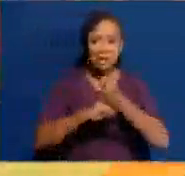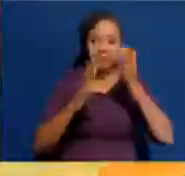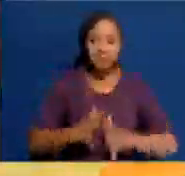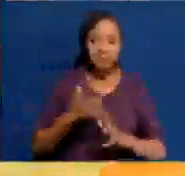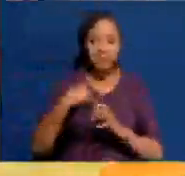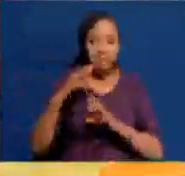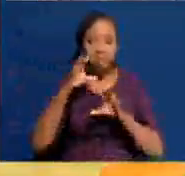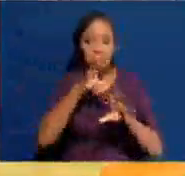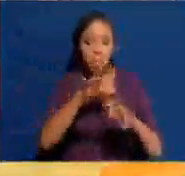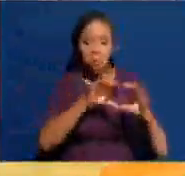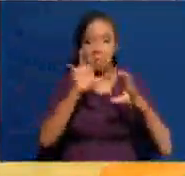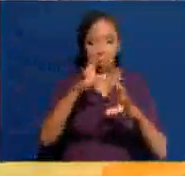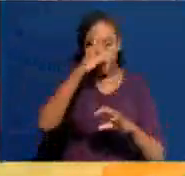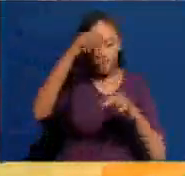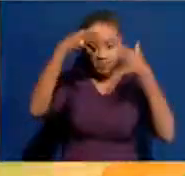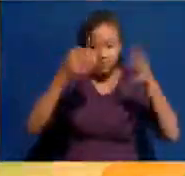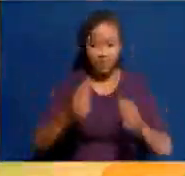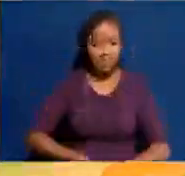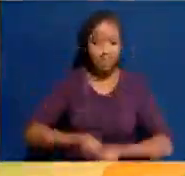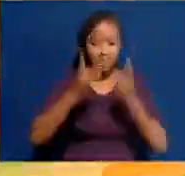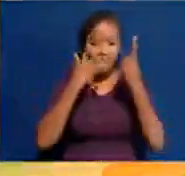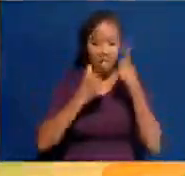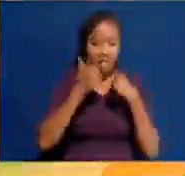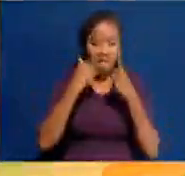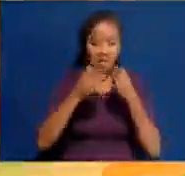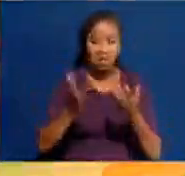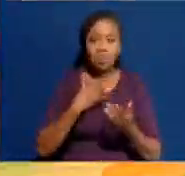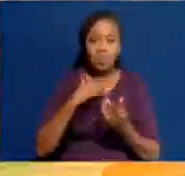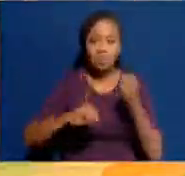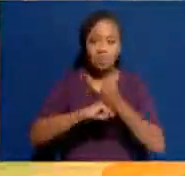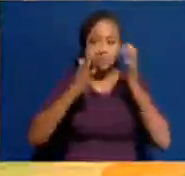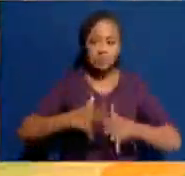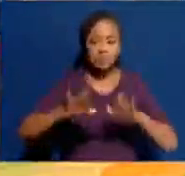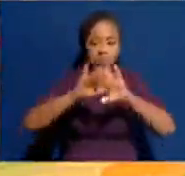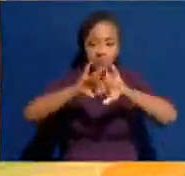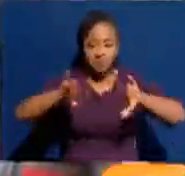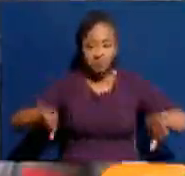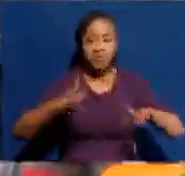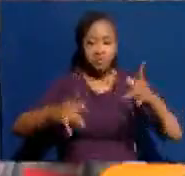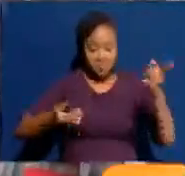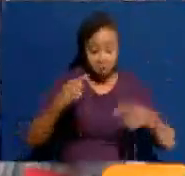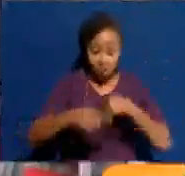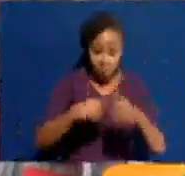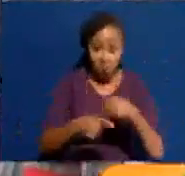each other, forcing the police to lob tear gas canisters to separate the fans. The match resumed and